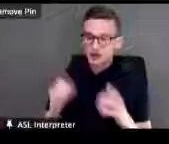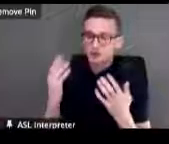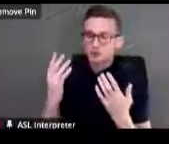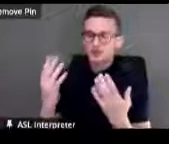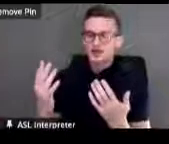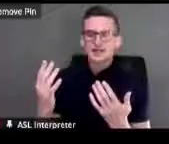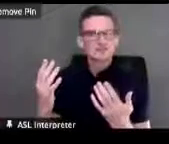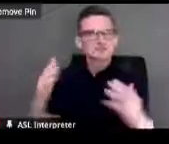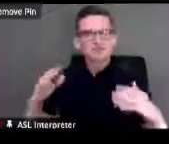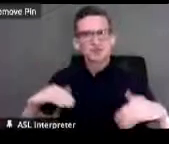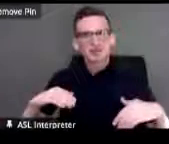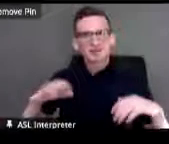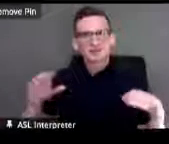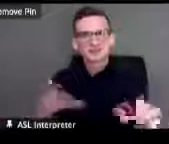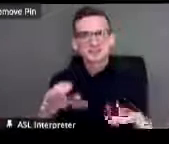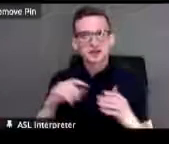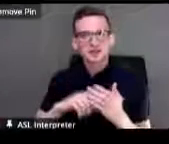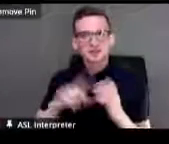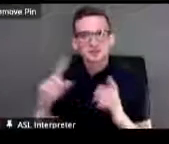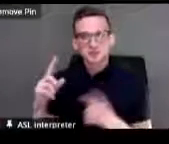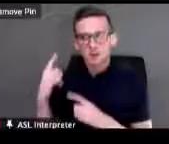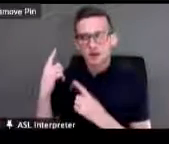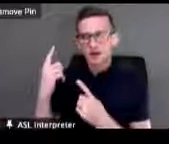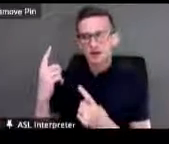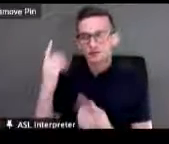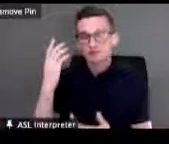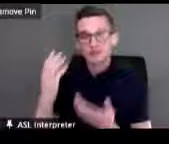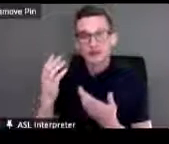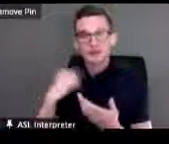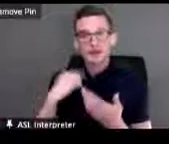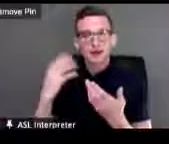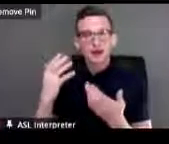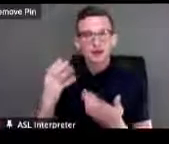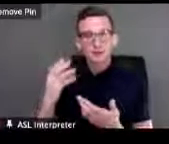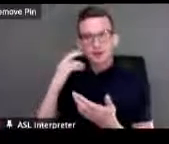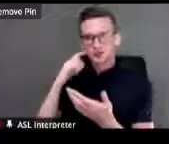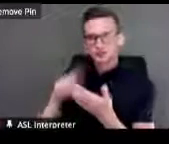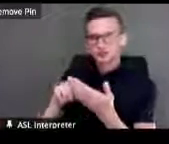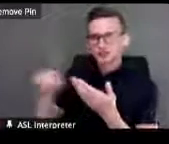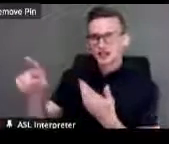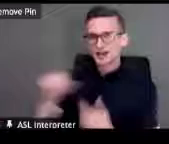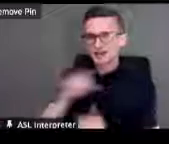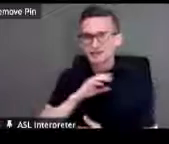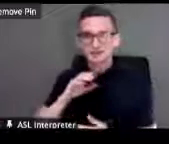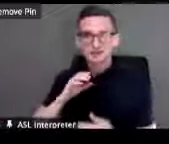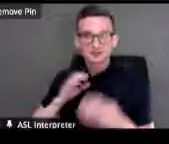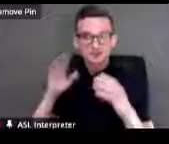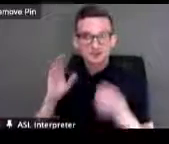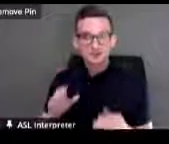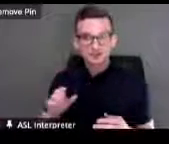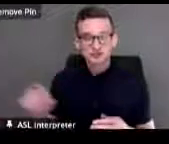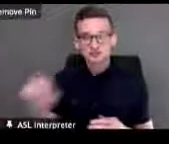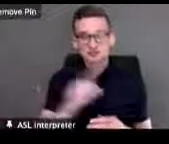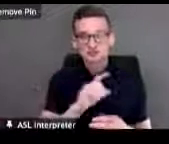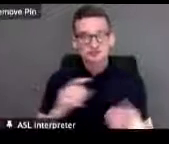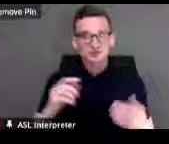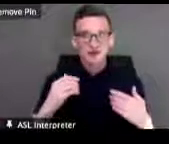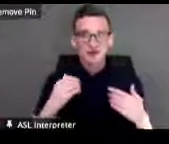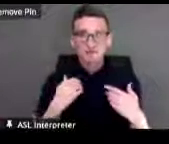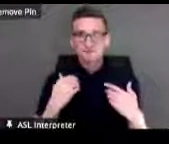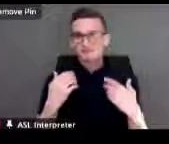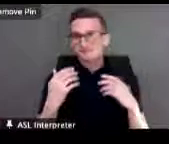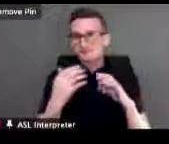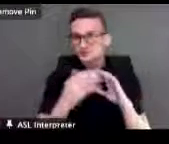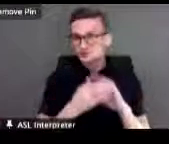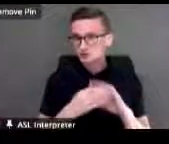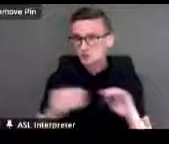perhaps maybe see if our commissioners might have some news stories